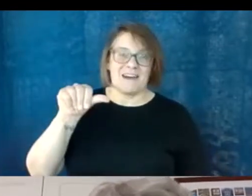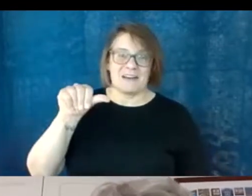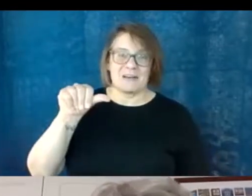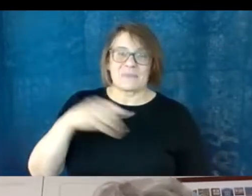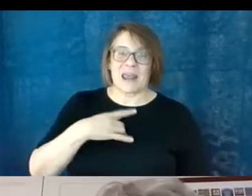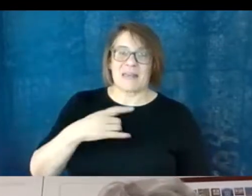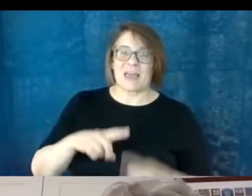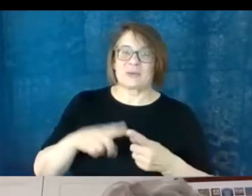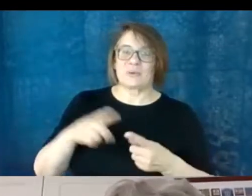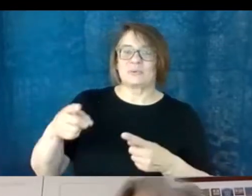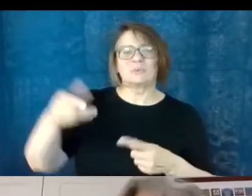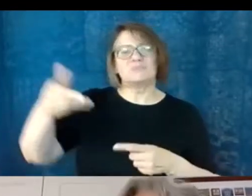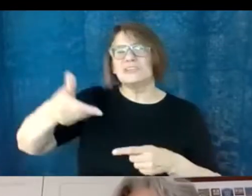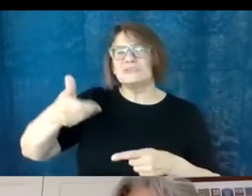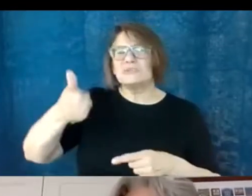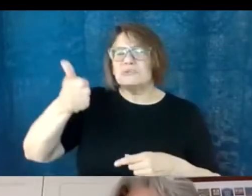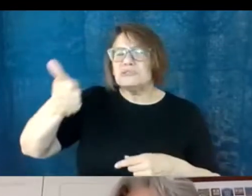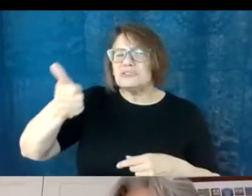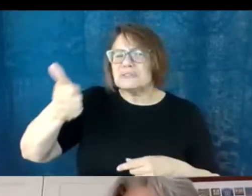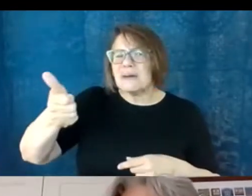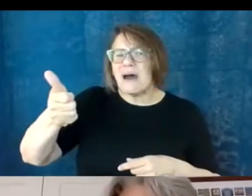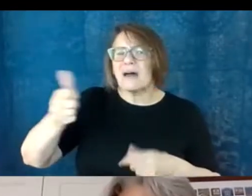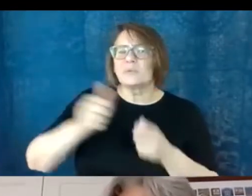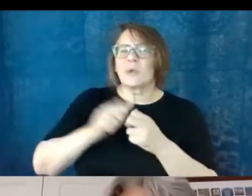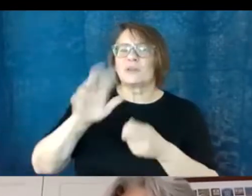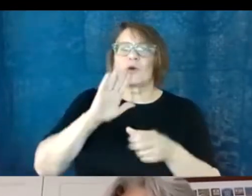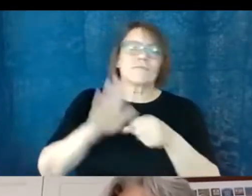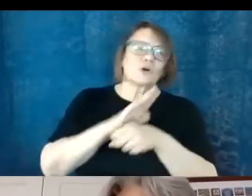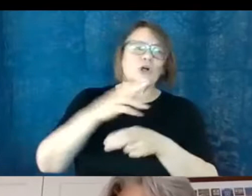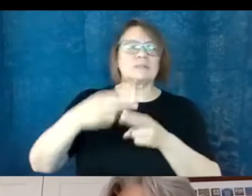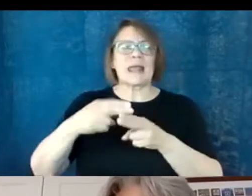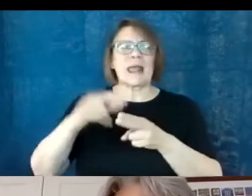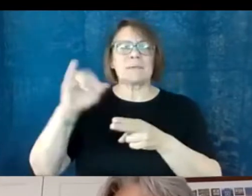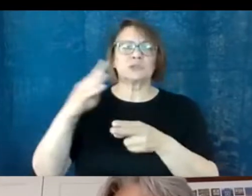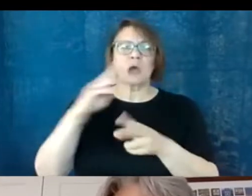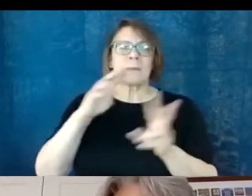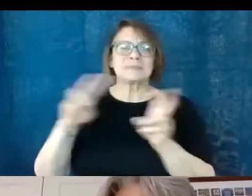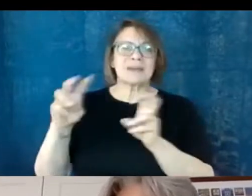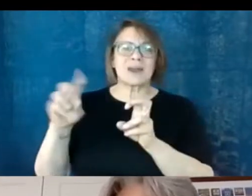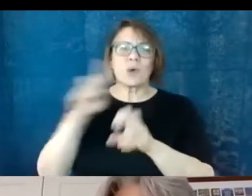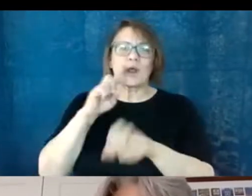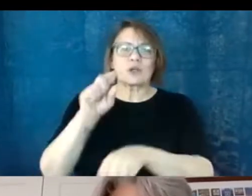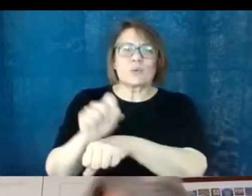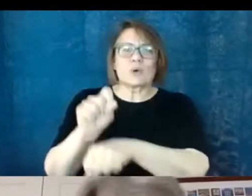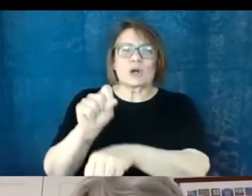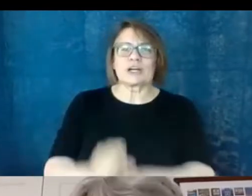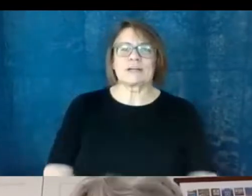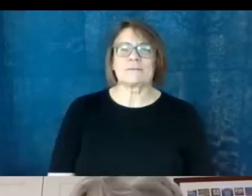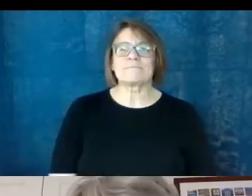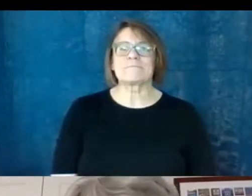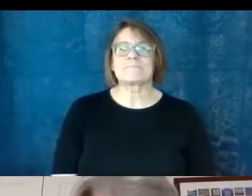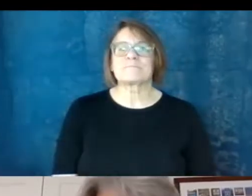to just introduce yourself with your full name, your job title, where you work.